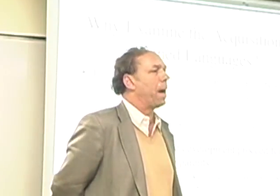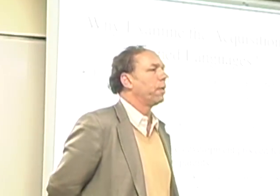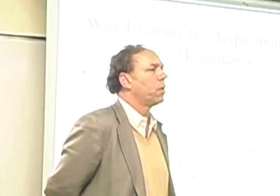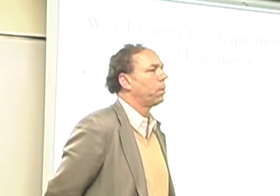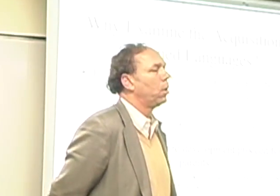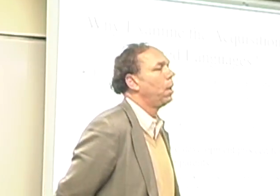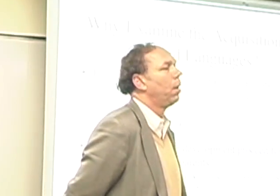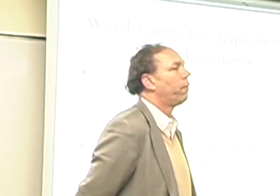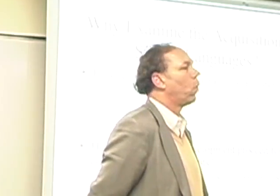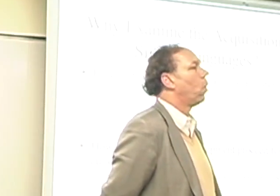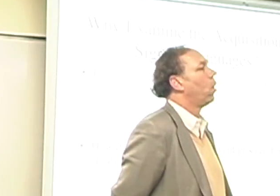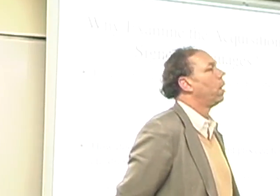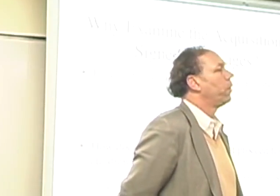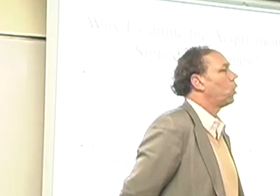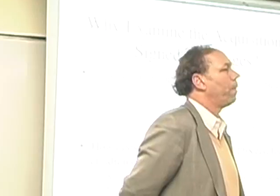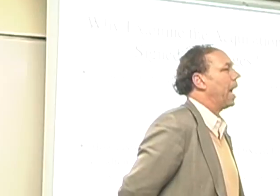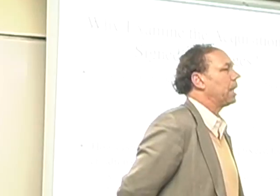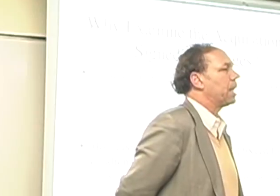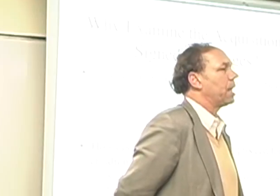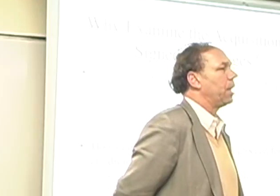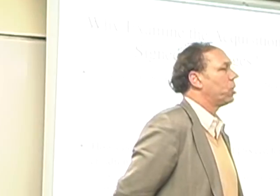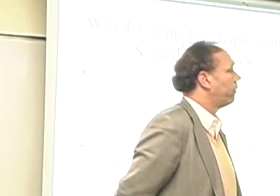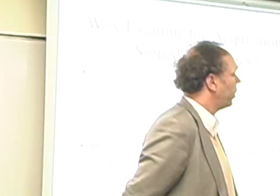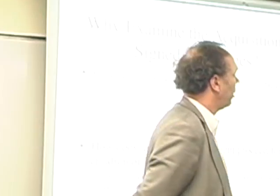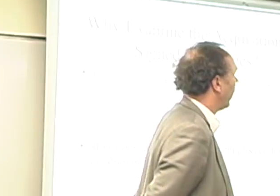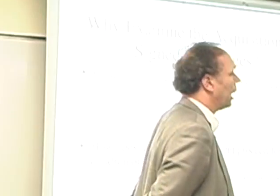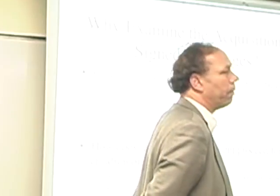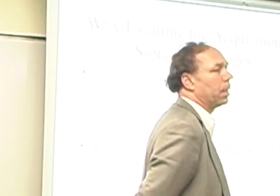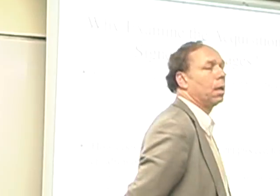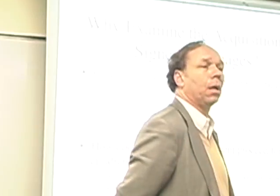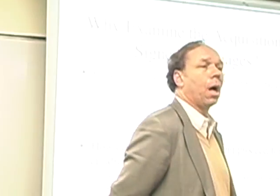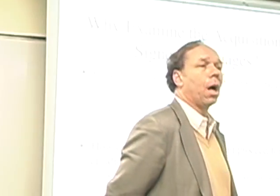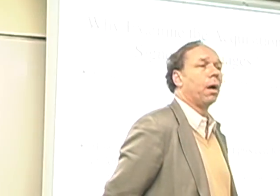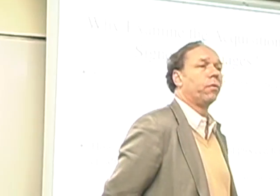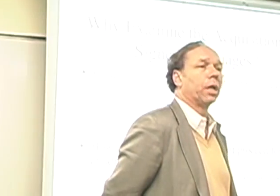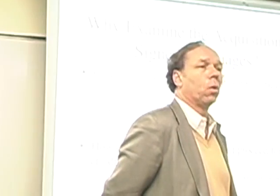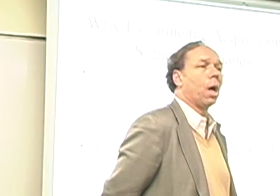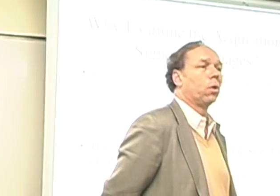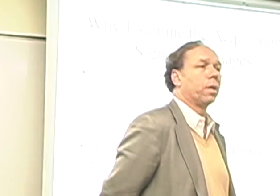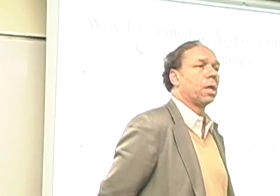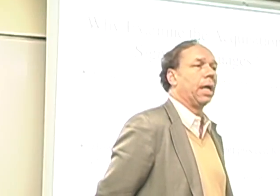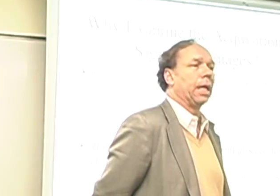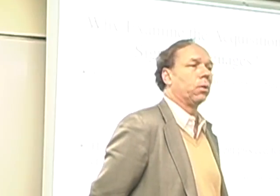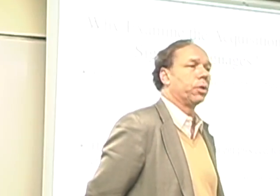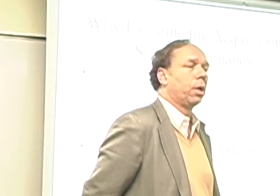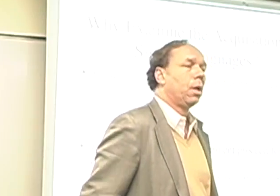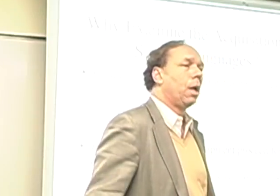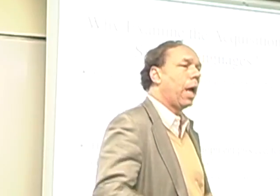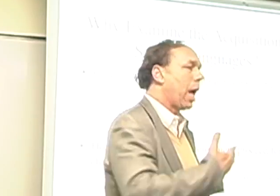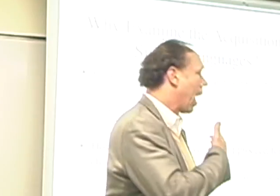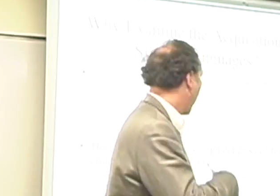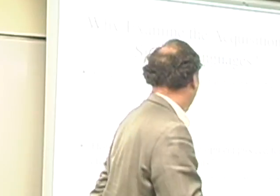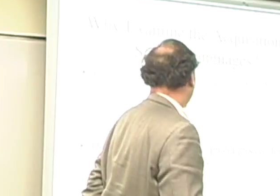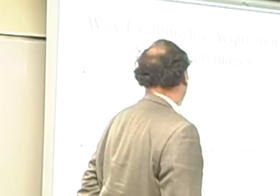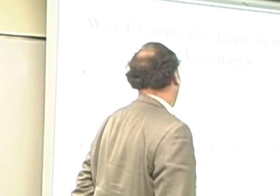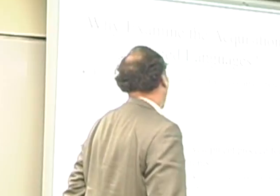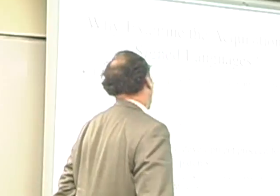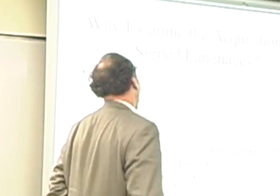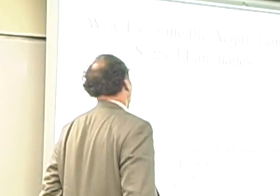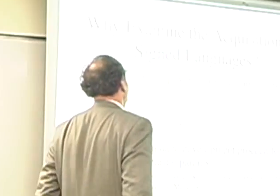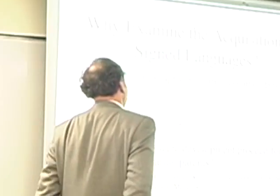been responsible for the grammaticization, for the development of Nicaraguan Sign Language.